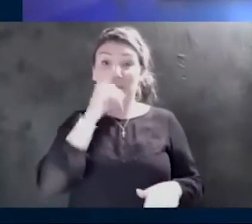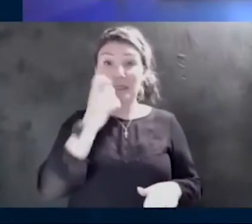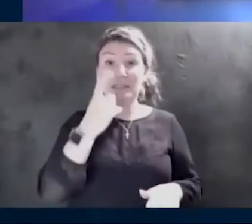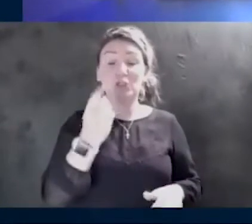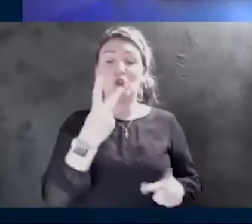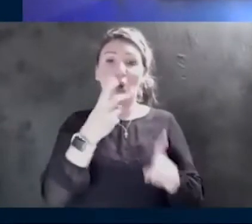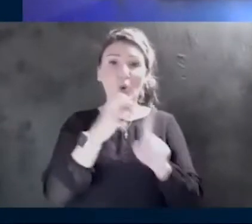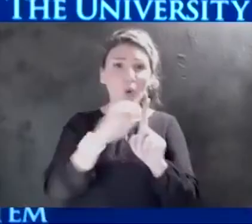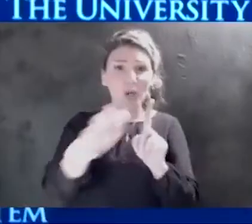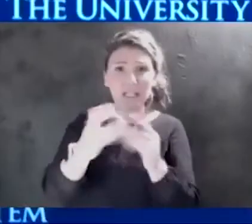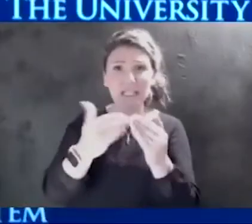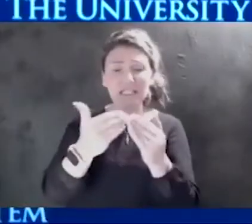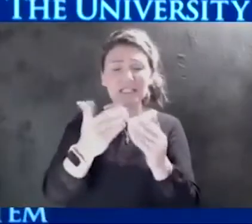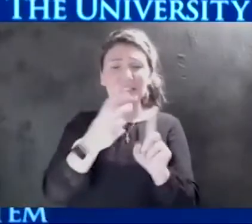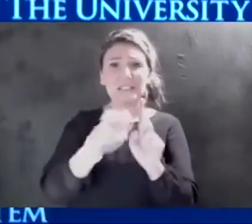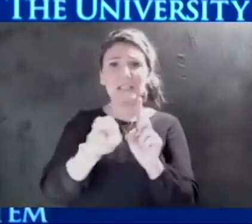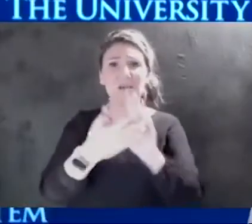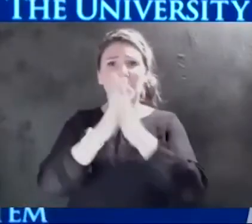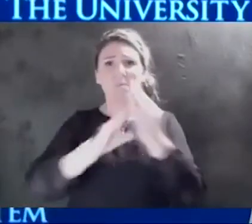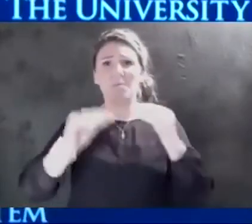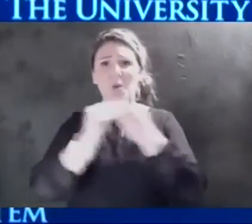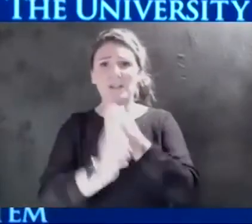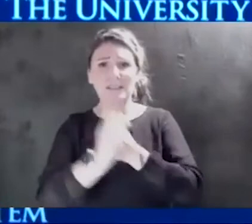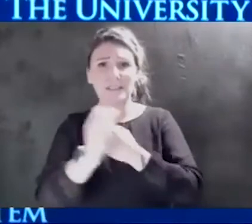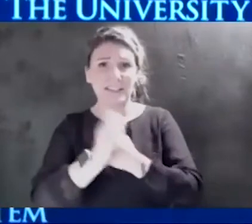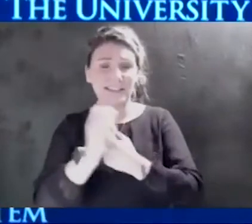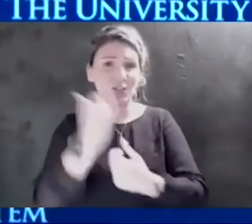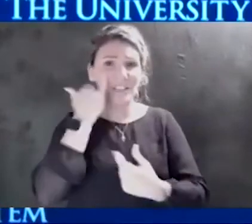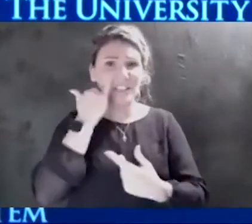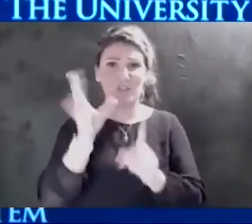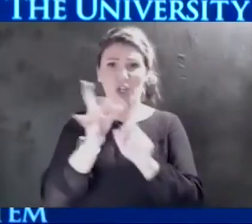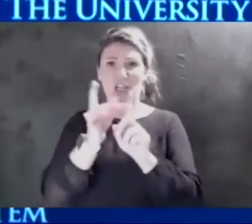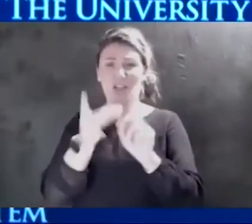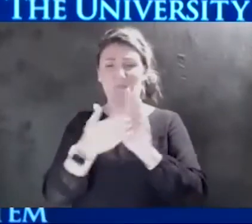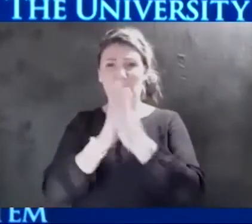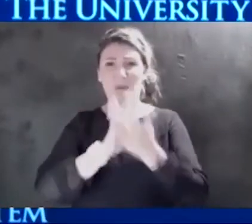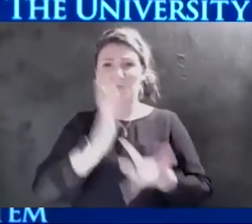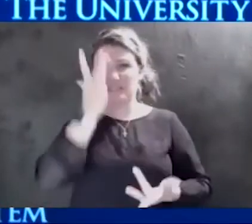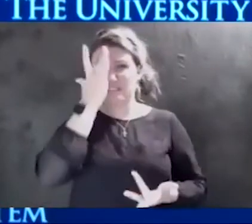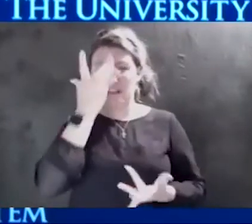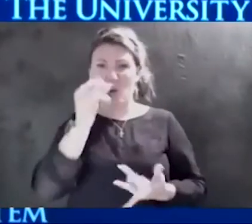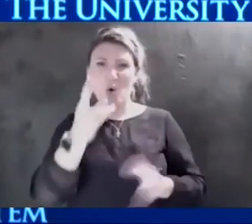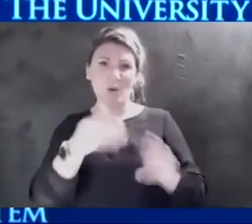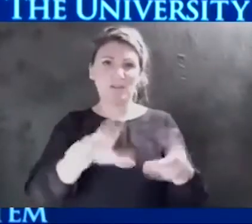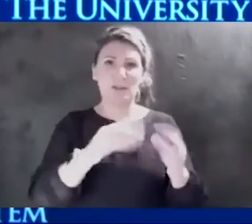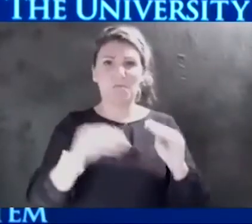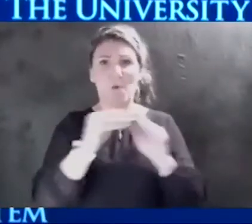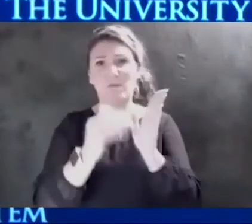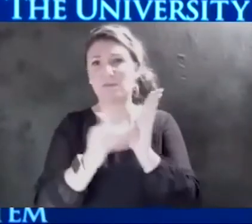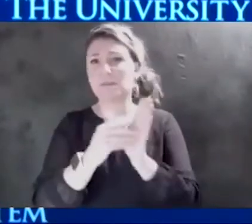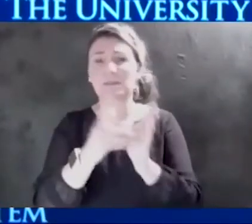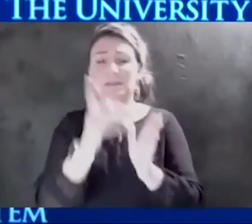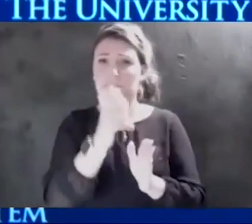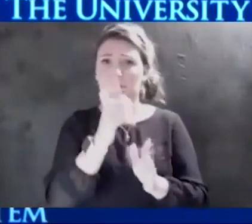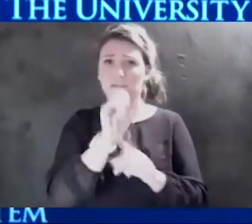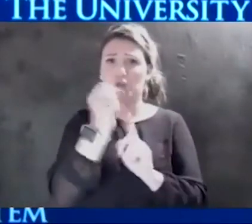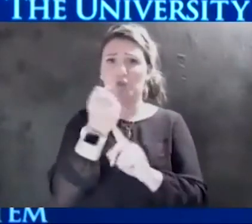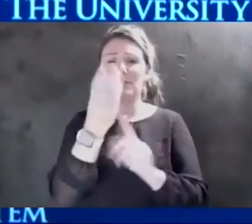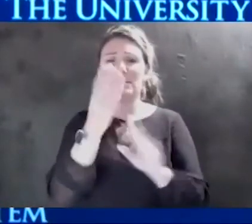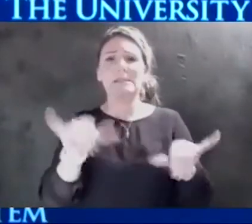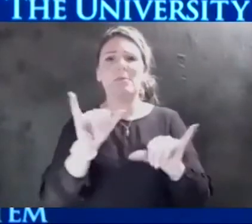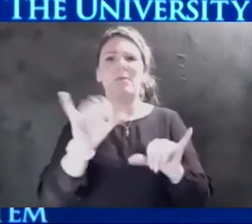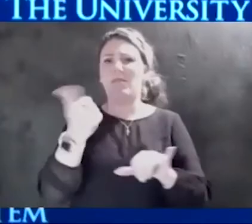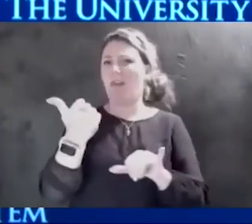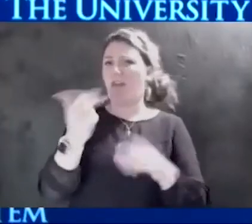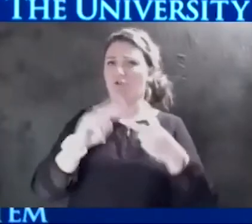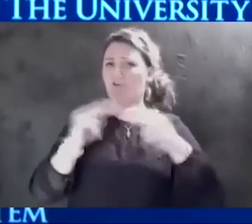more dangerous. But in terms of once you get it, do you get sicker or die more frequently? I don't think that's the case. I think it's going to be similar to the other